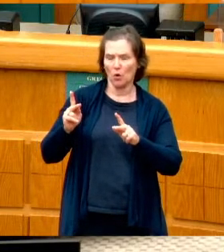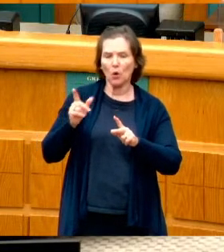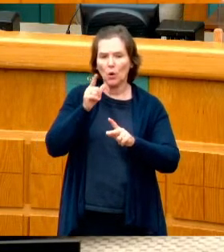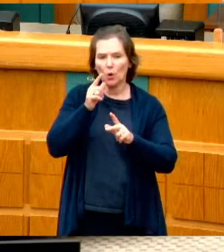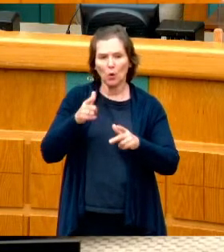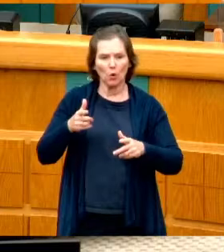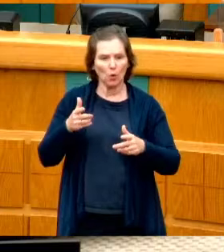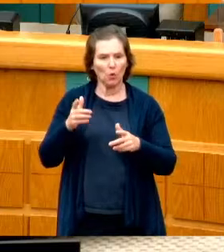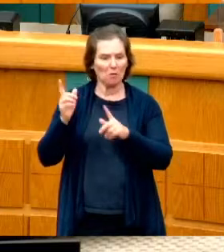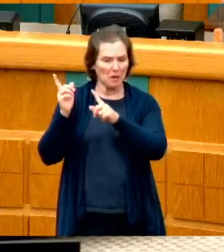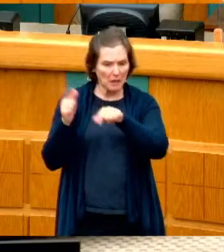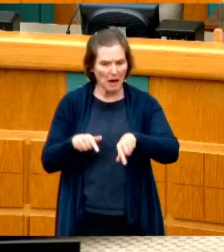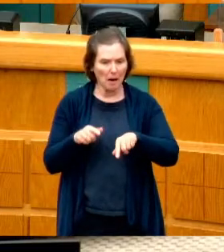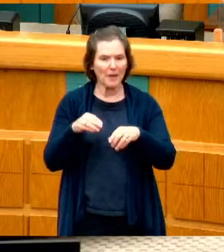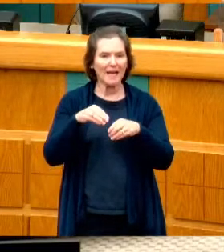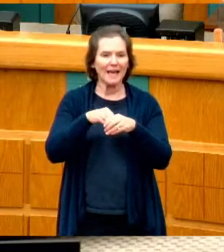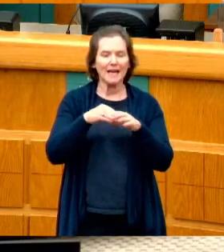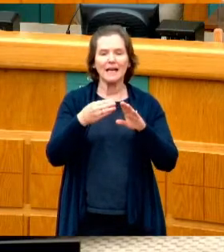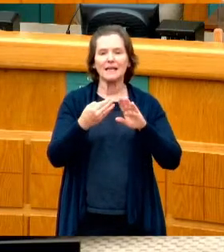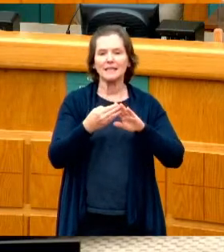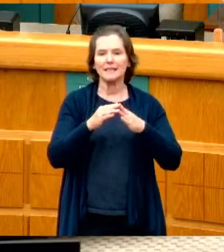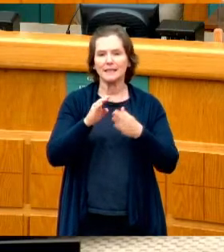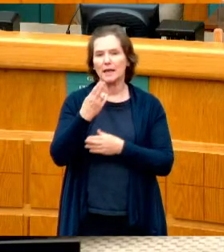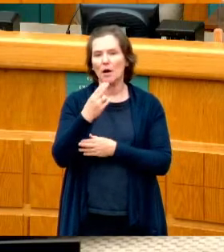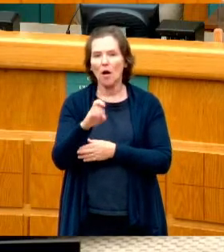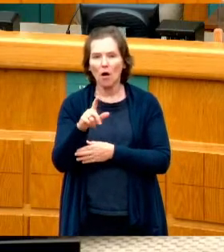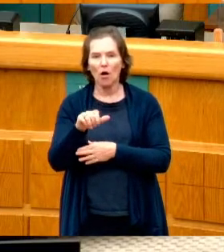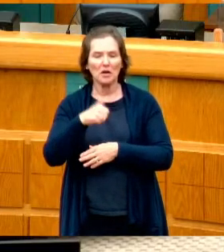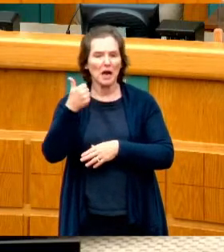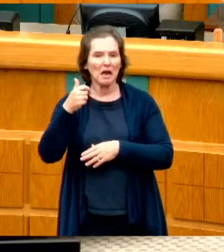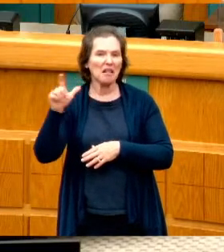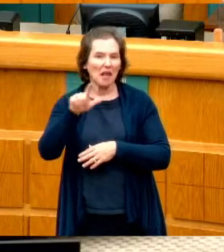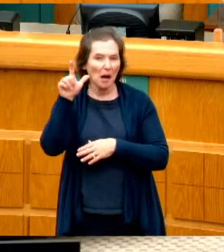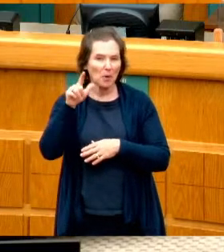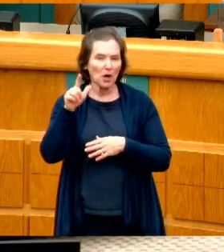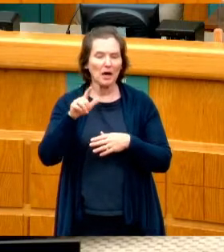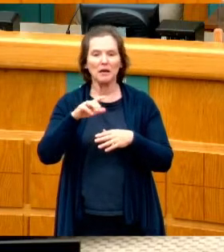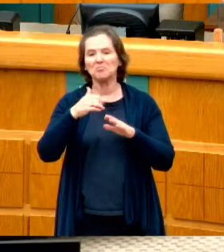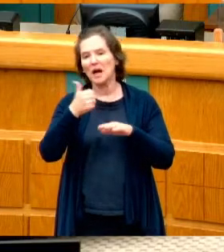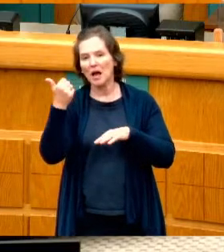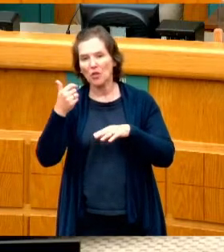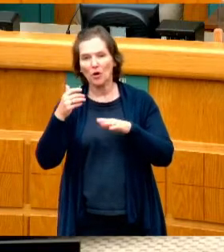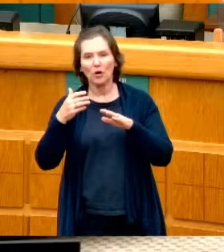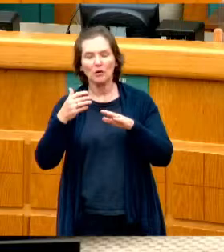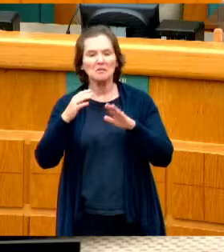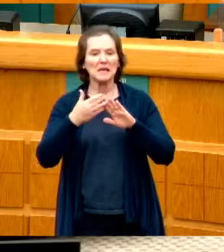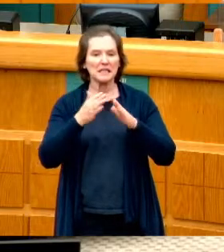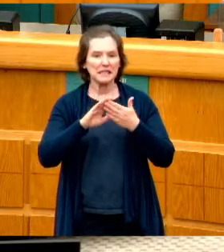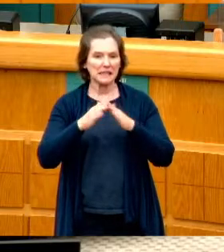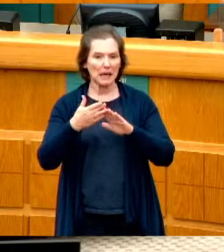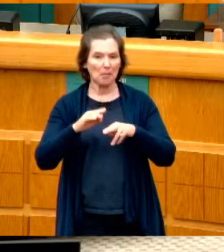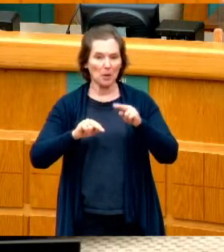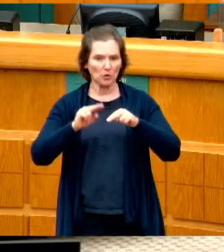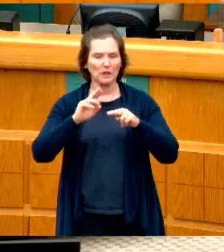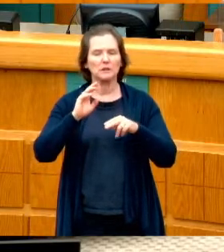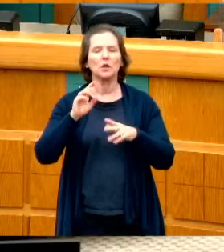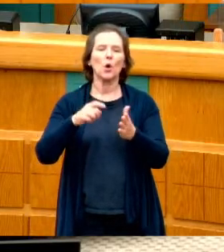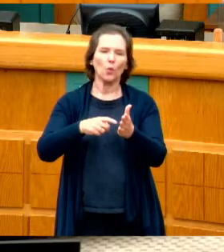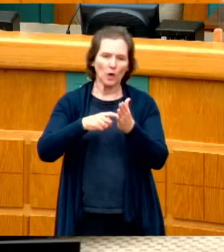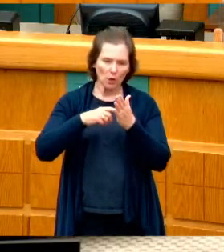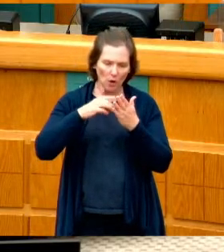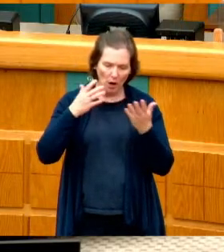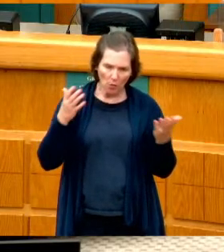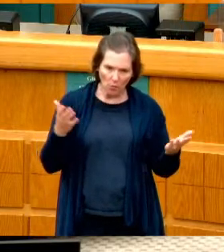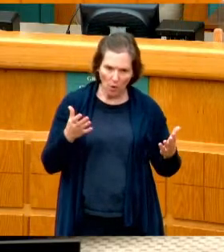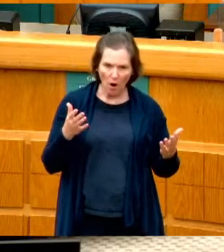facility, you will be required, patrons still will be required to wear masks and get their temperature checked. And the